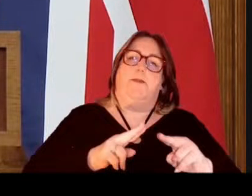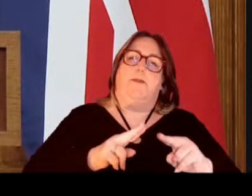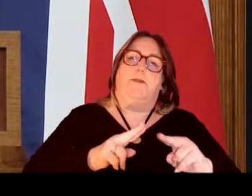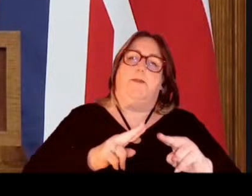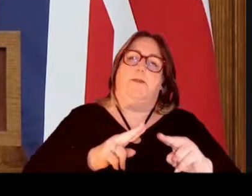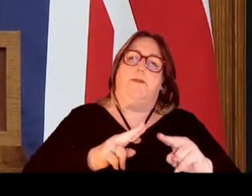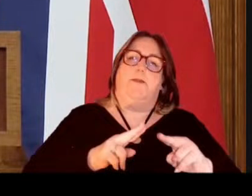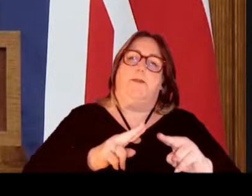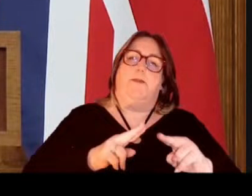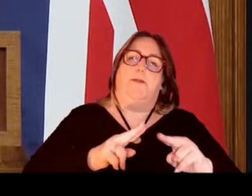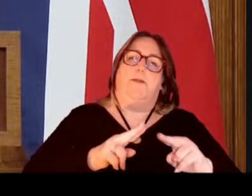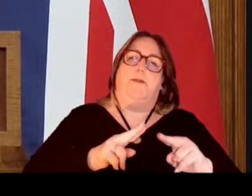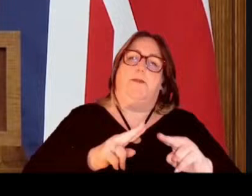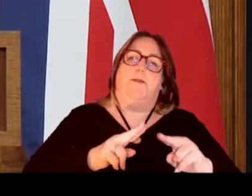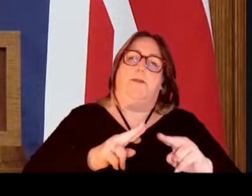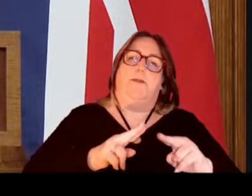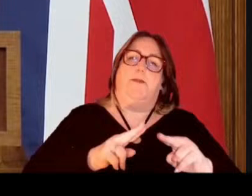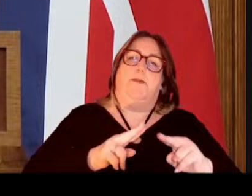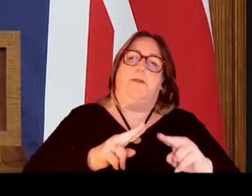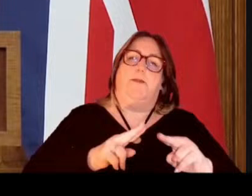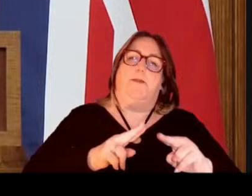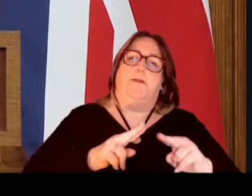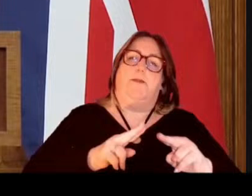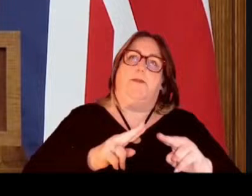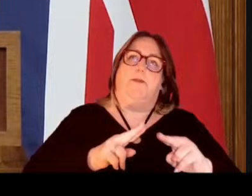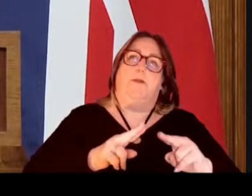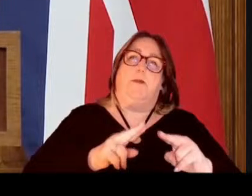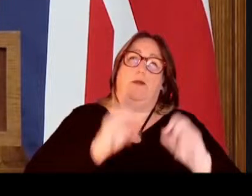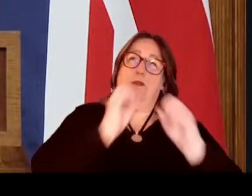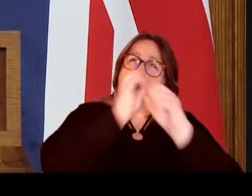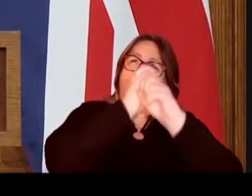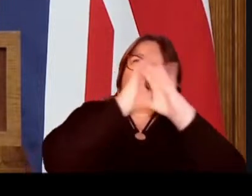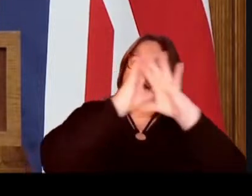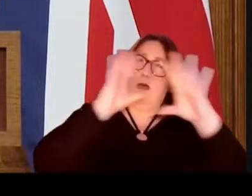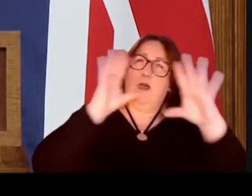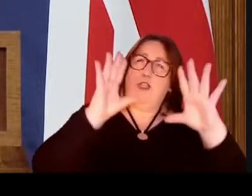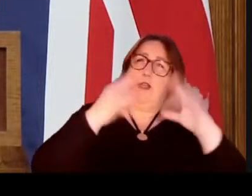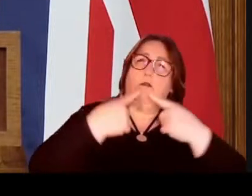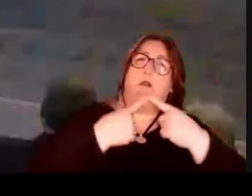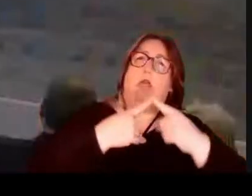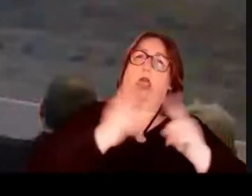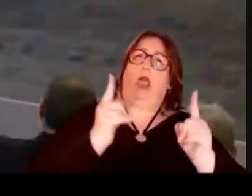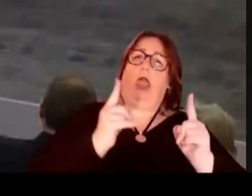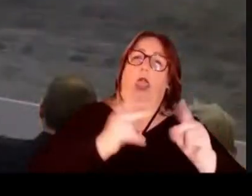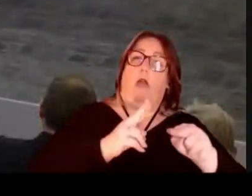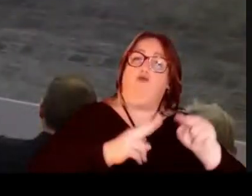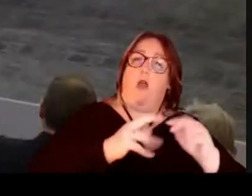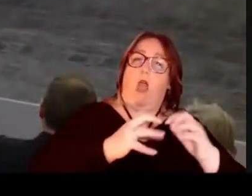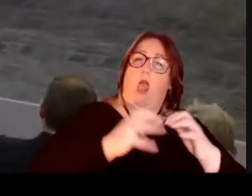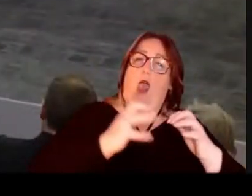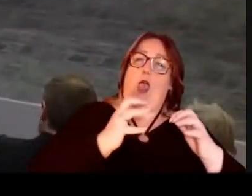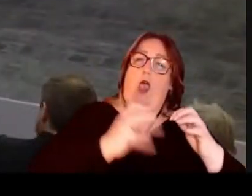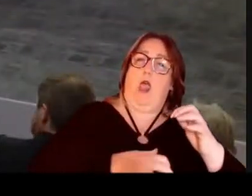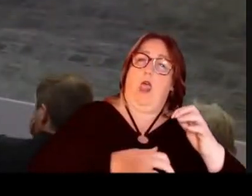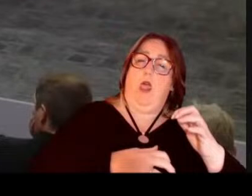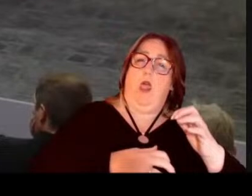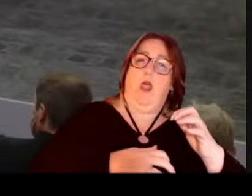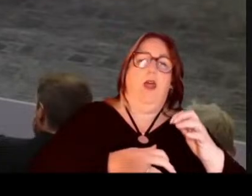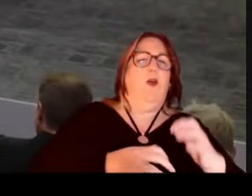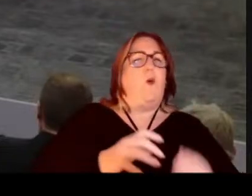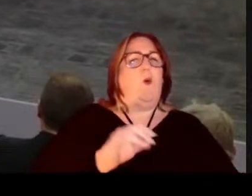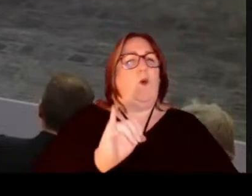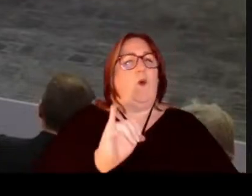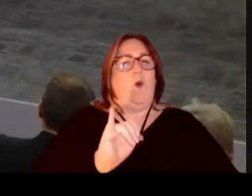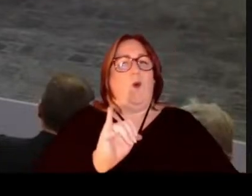go. Right, I shall continue. If they'd ever done that. Thank you, Beth. Can I have Paul Brand, please,